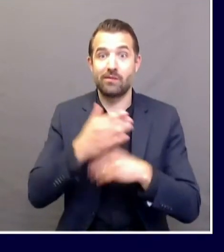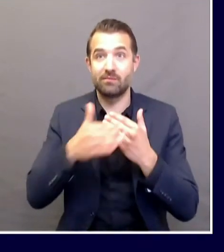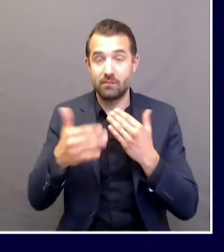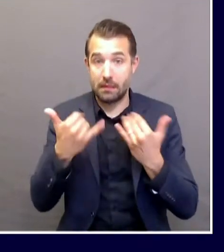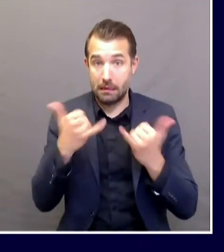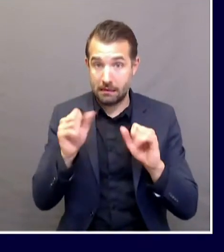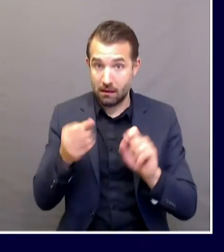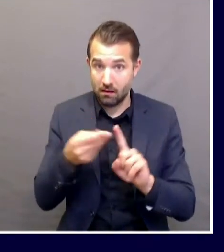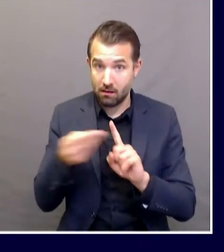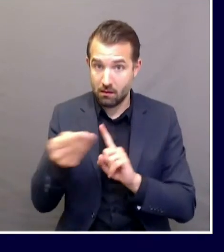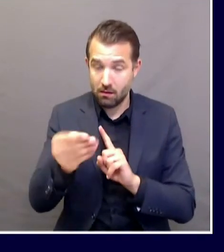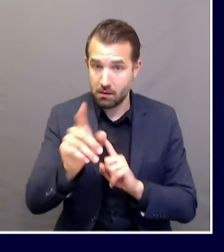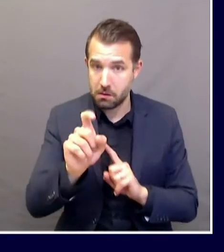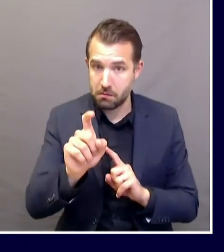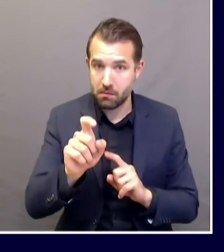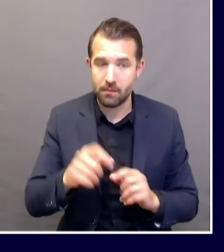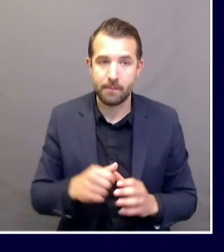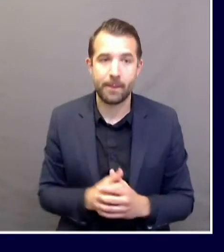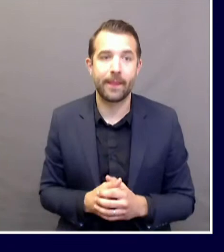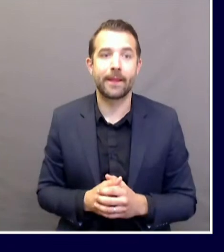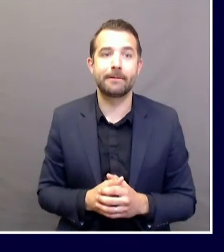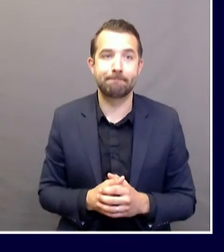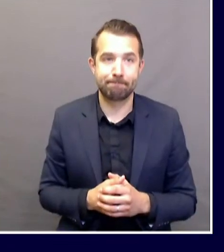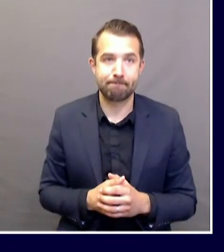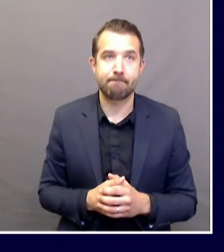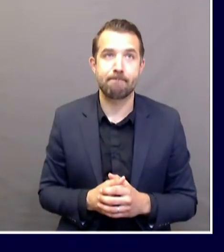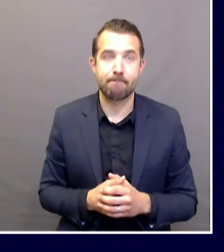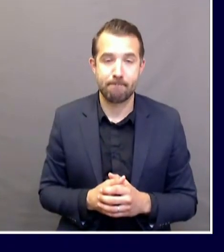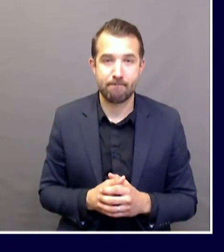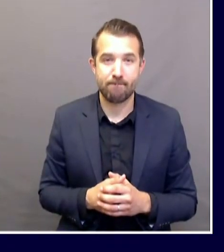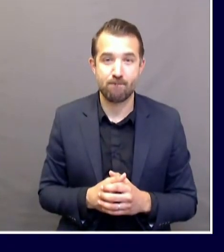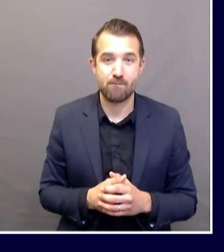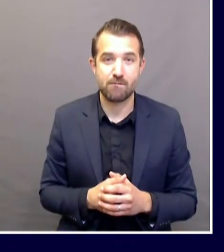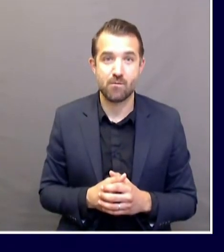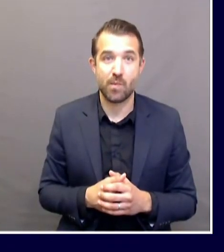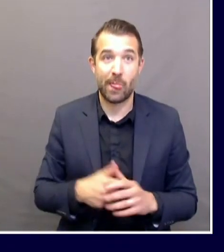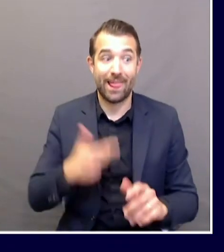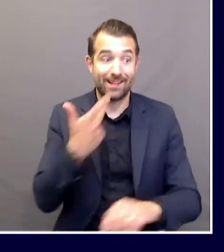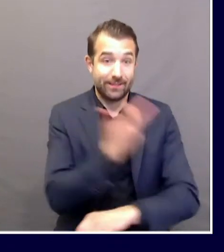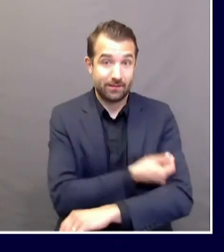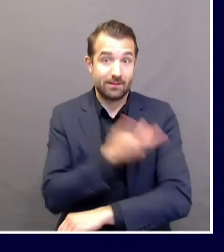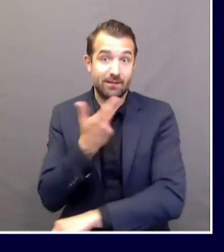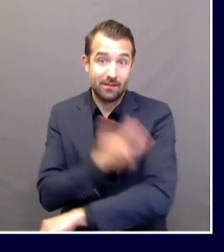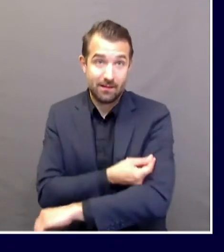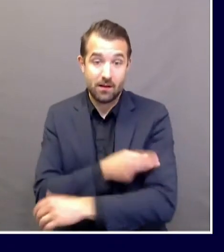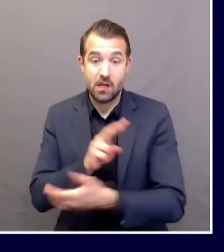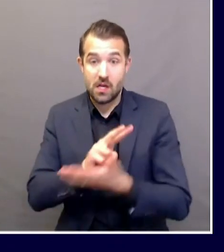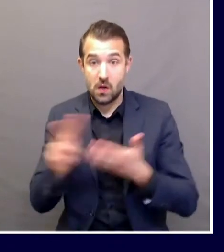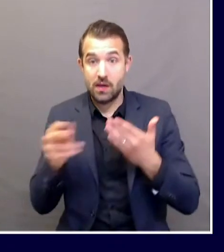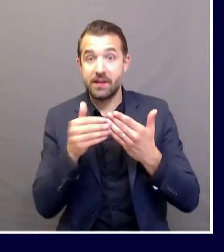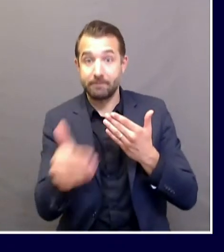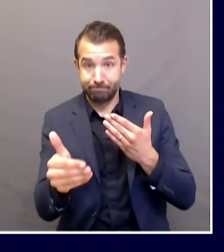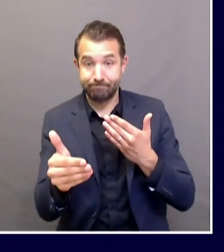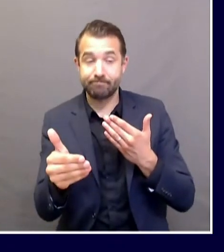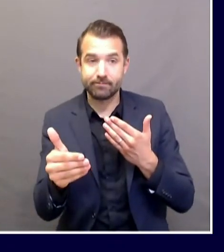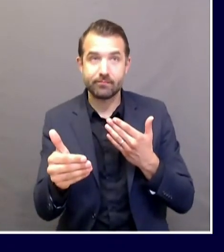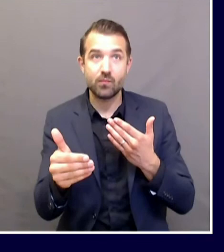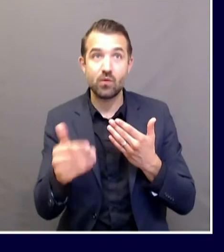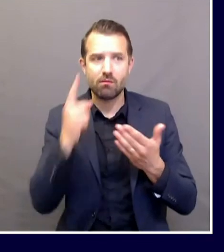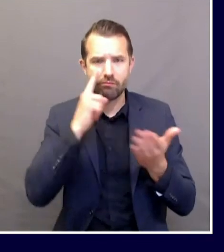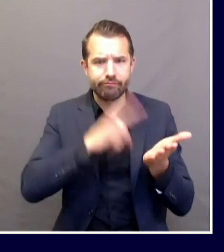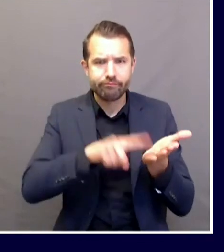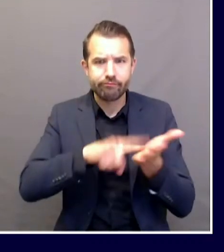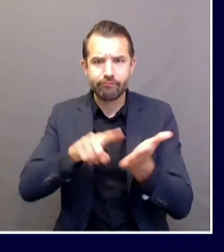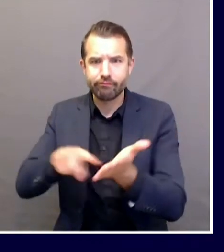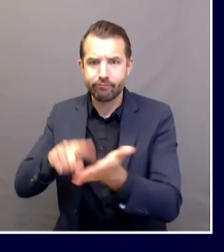the evidence suggesting that fully vaccinated people do not pass COVID on to others, the